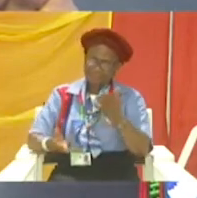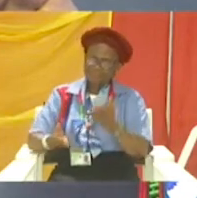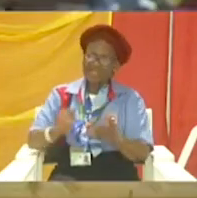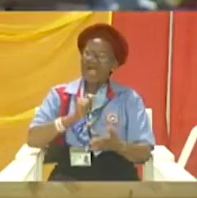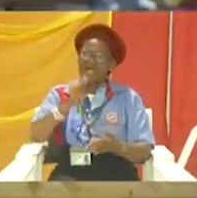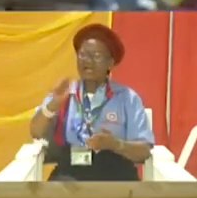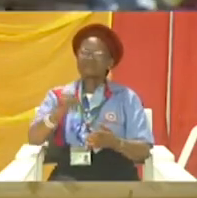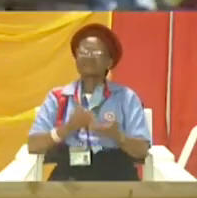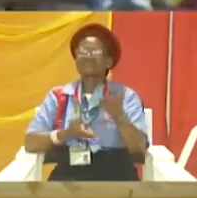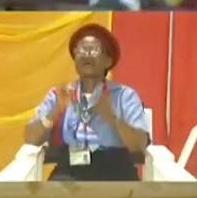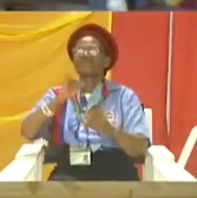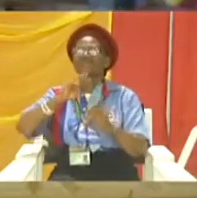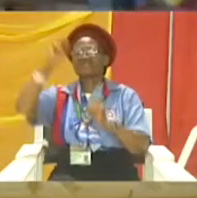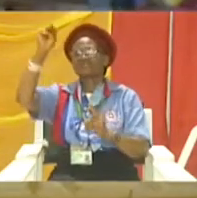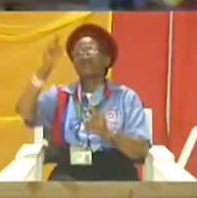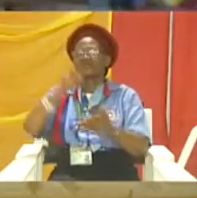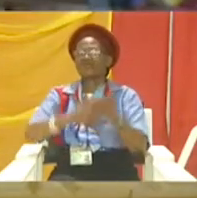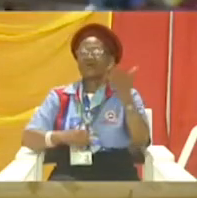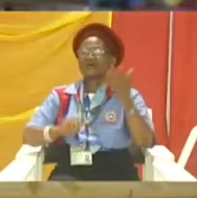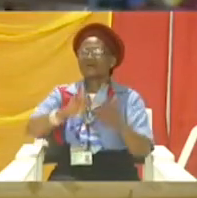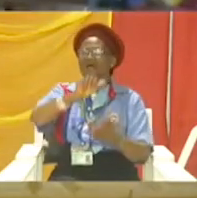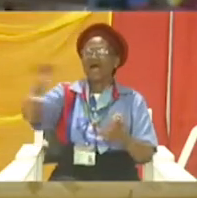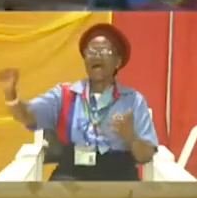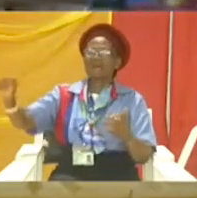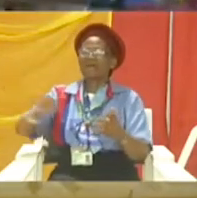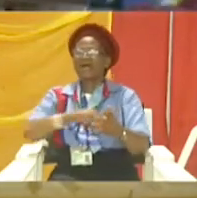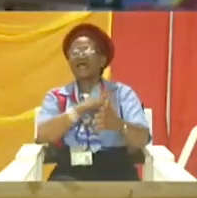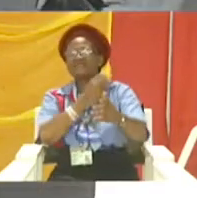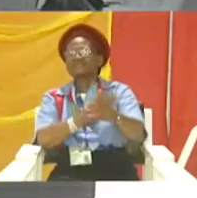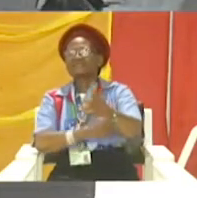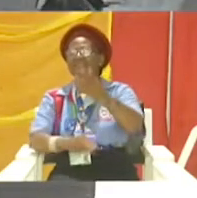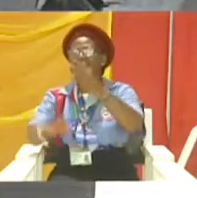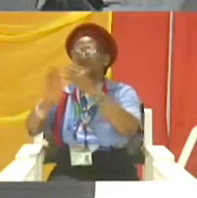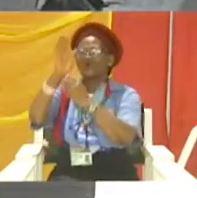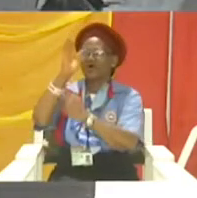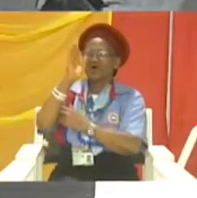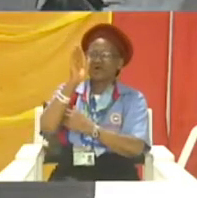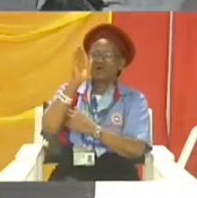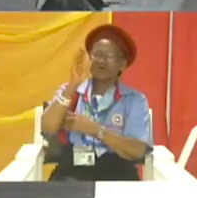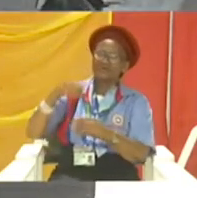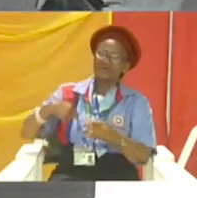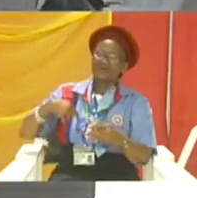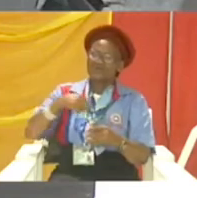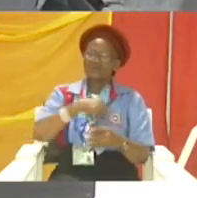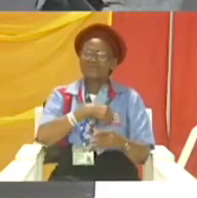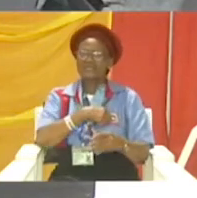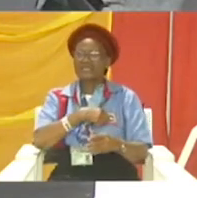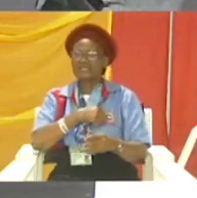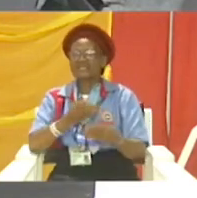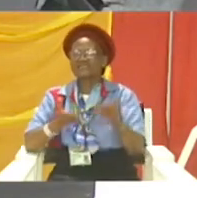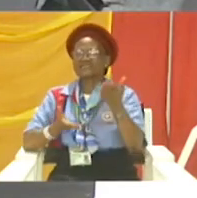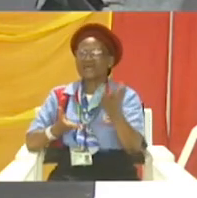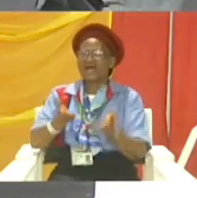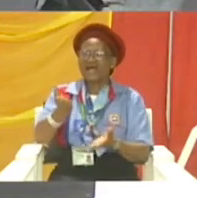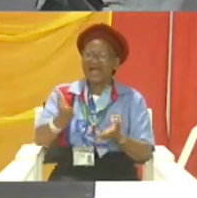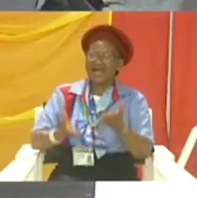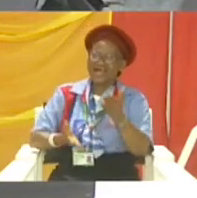am serving Him. What a mighty God